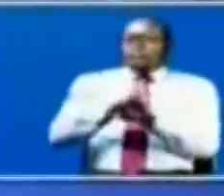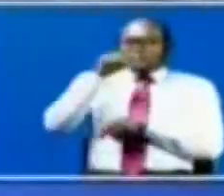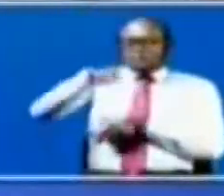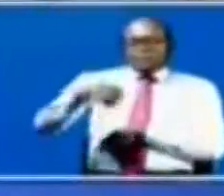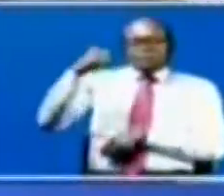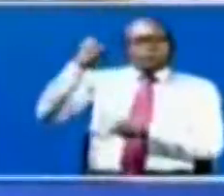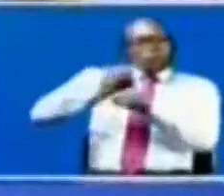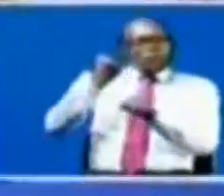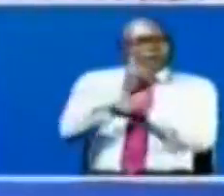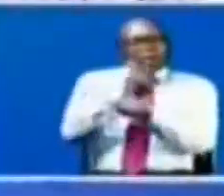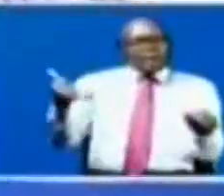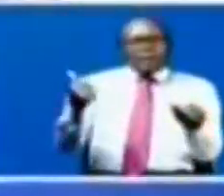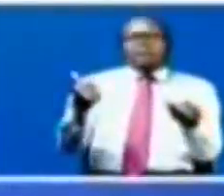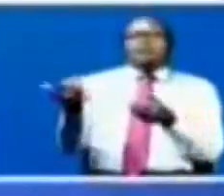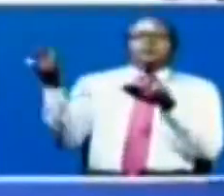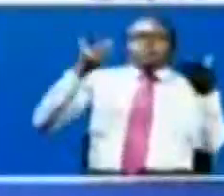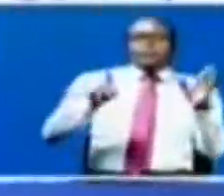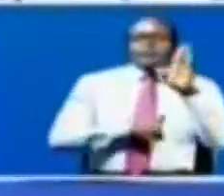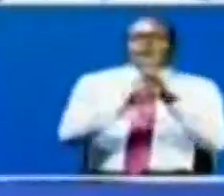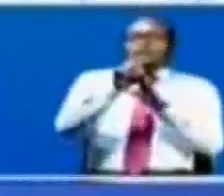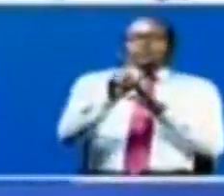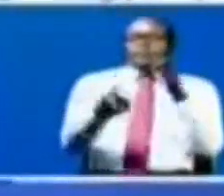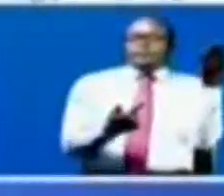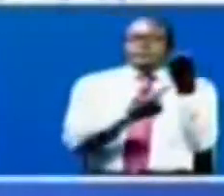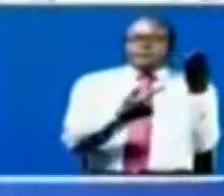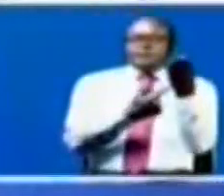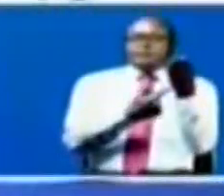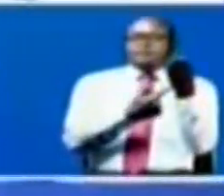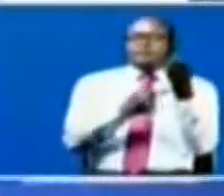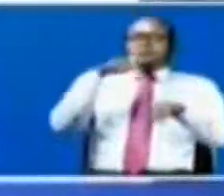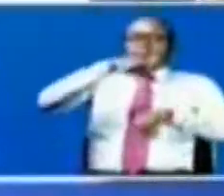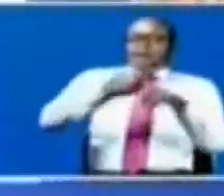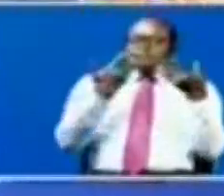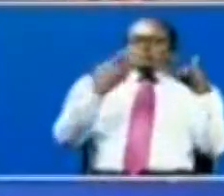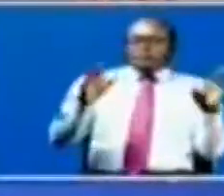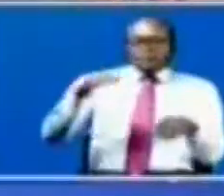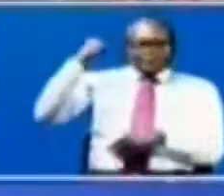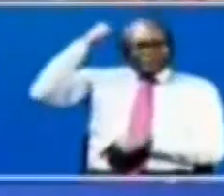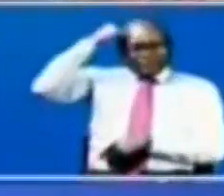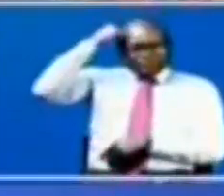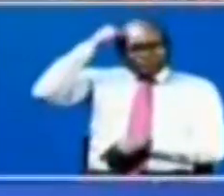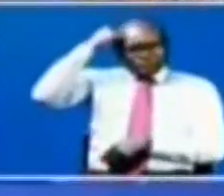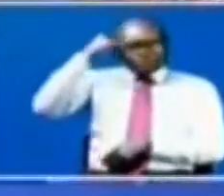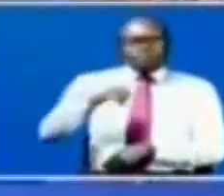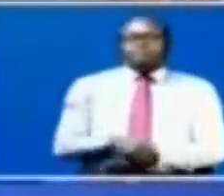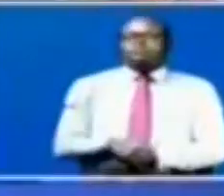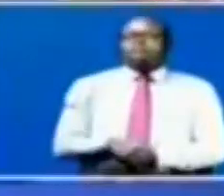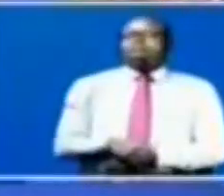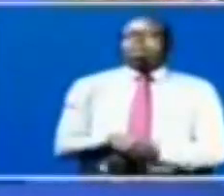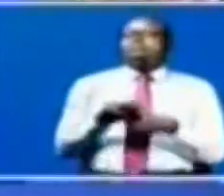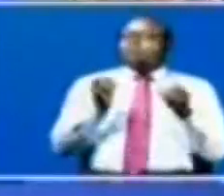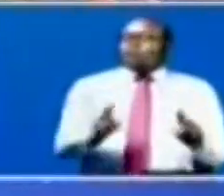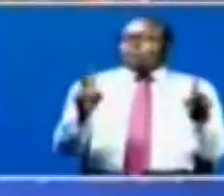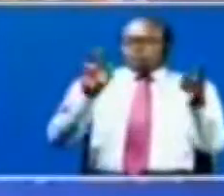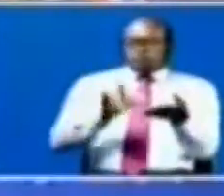masomo yao ili kuleta maendeleo Taita Taveta punde watakapomaliza kozi zao. Have this opportunity to go